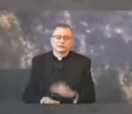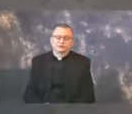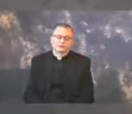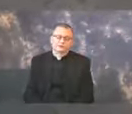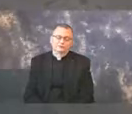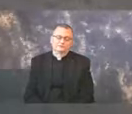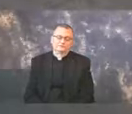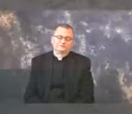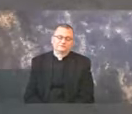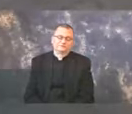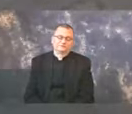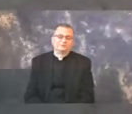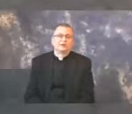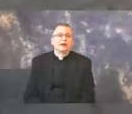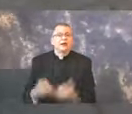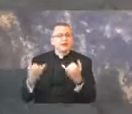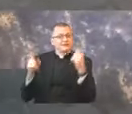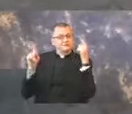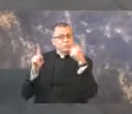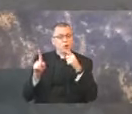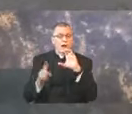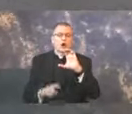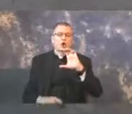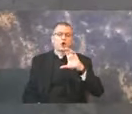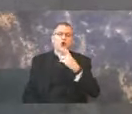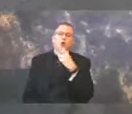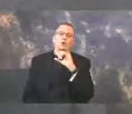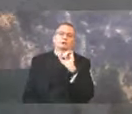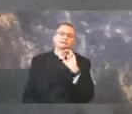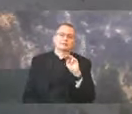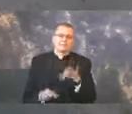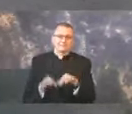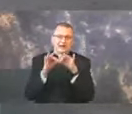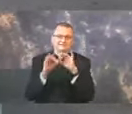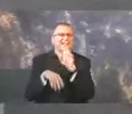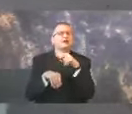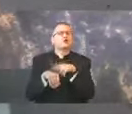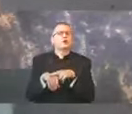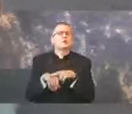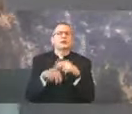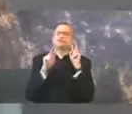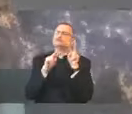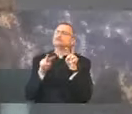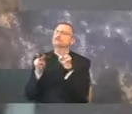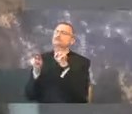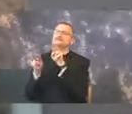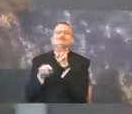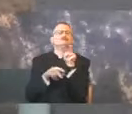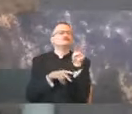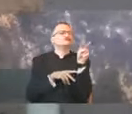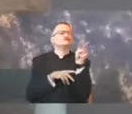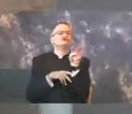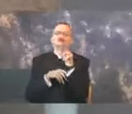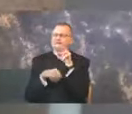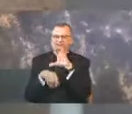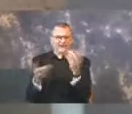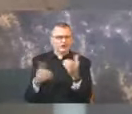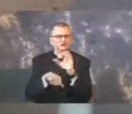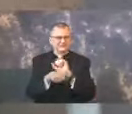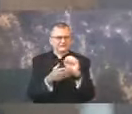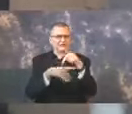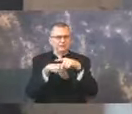At this point in the Chrism Mass each year as bishop, I typically look out on this church of the Cathedral Parish of St. Peter, and I